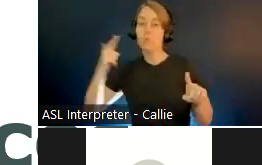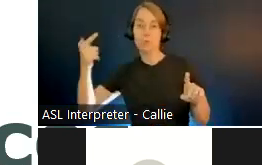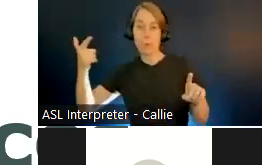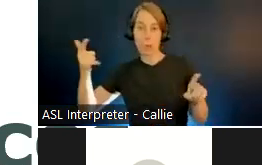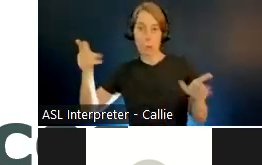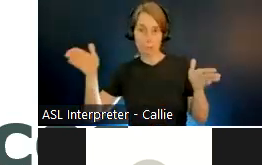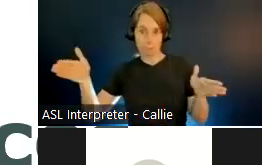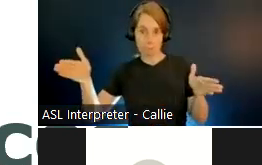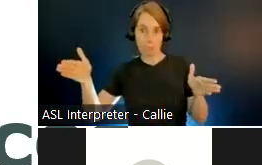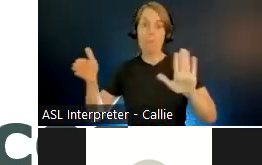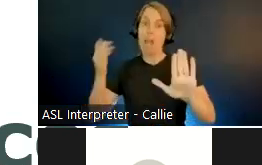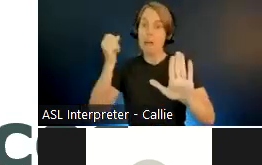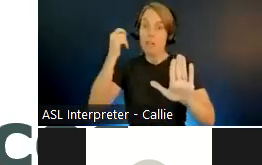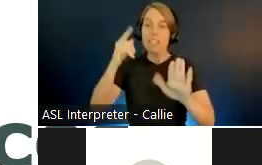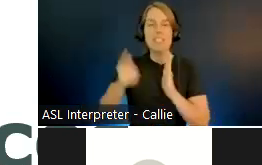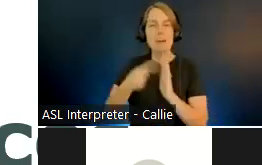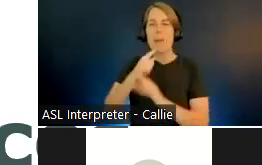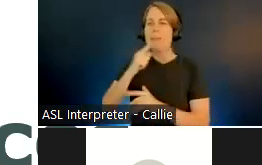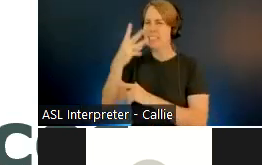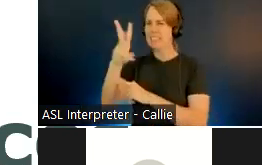requires. But if your state has